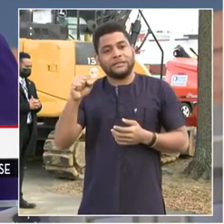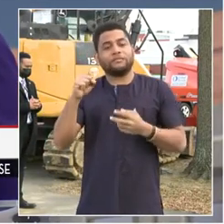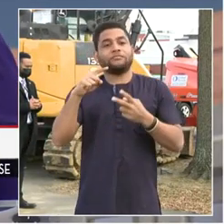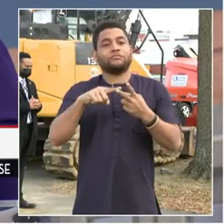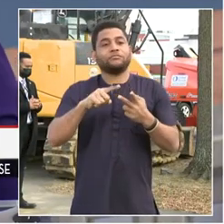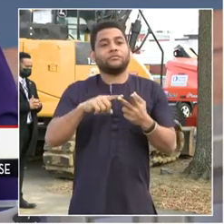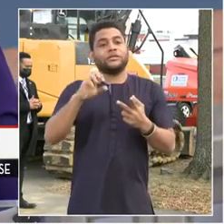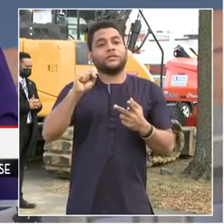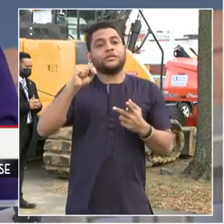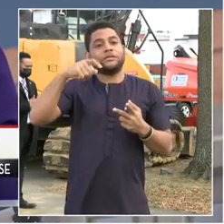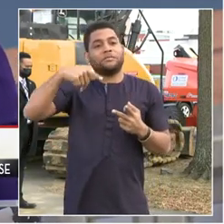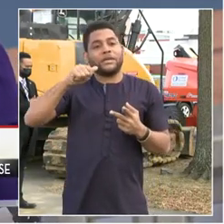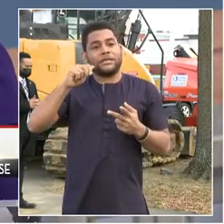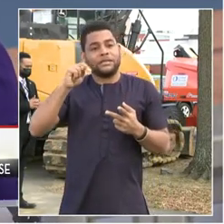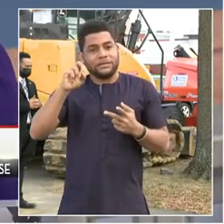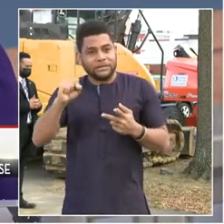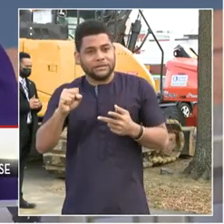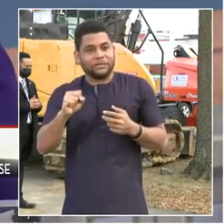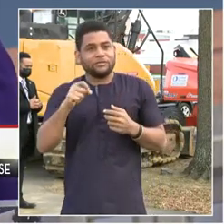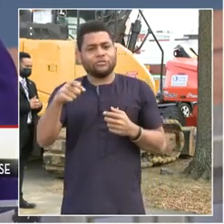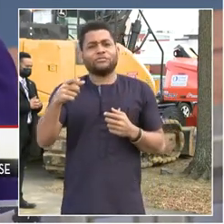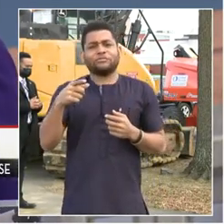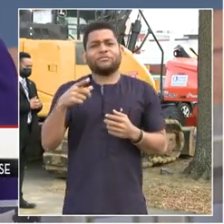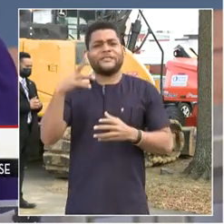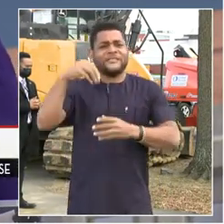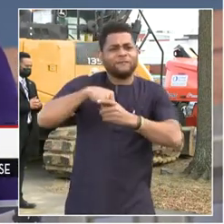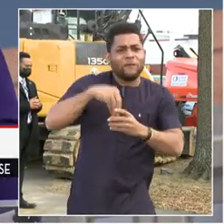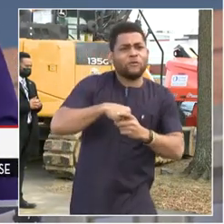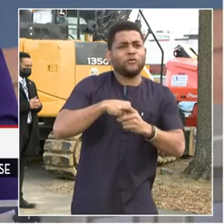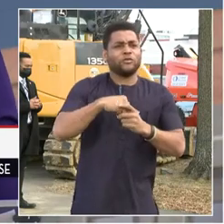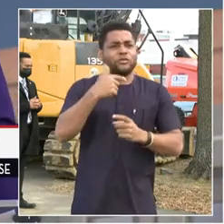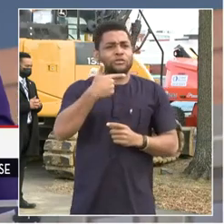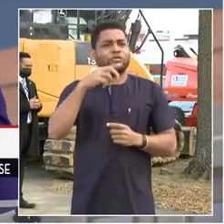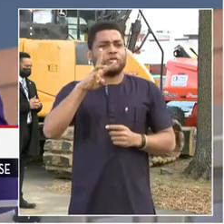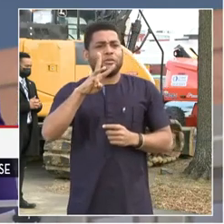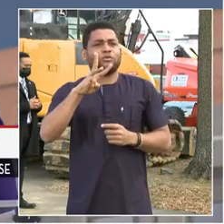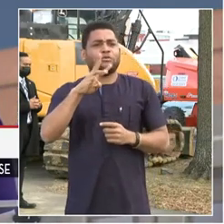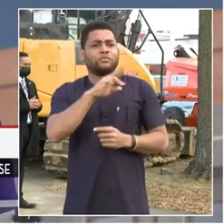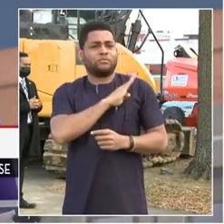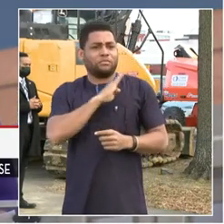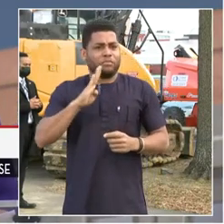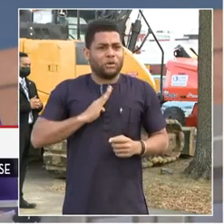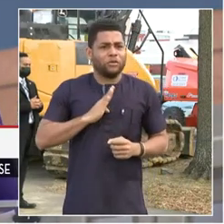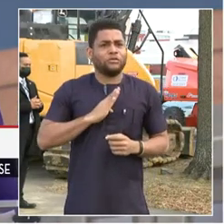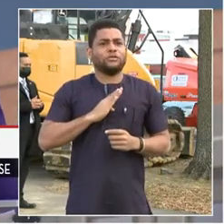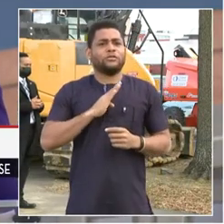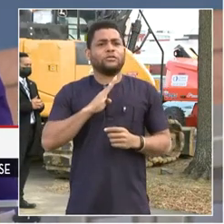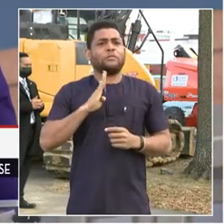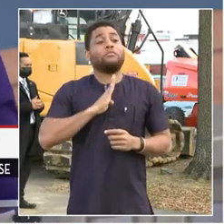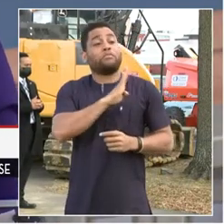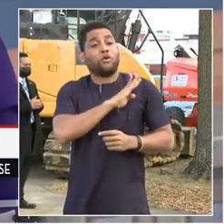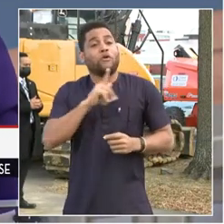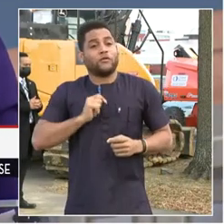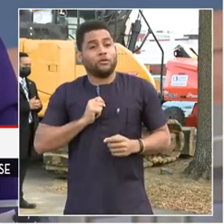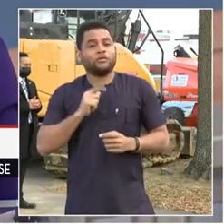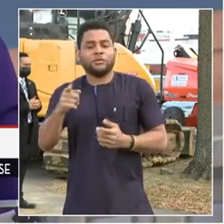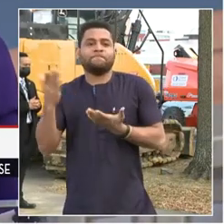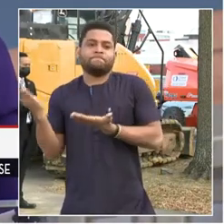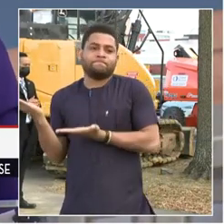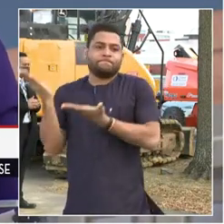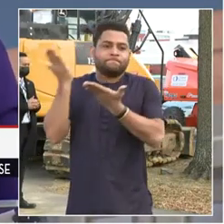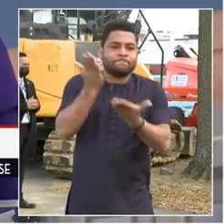the Chairwoman of the GW Board of Trustees, for bringing their world-class research and